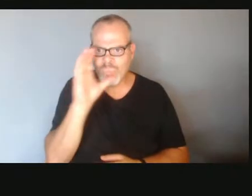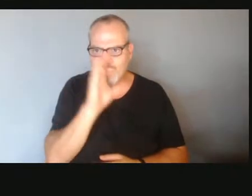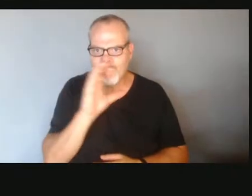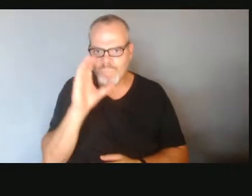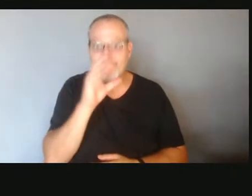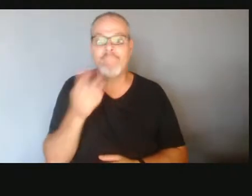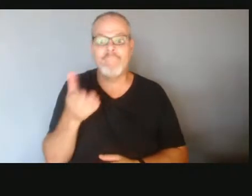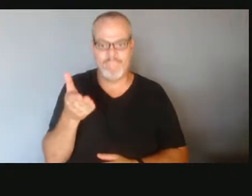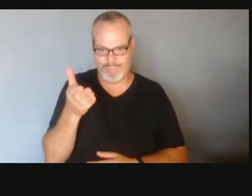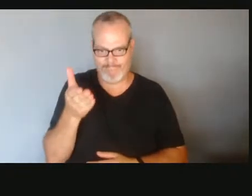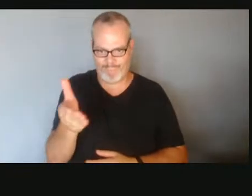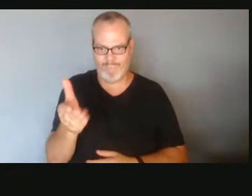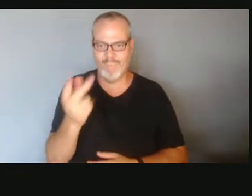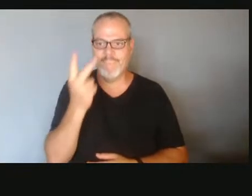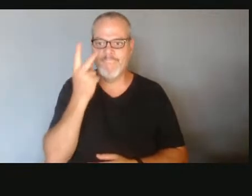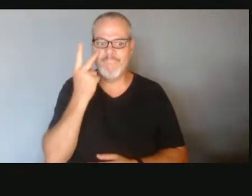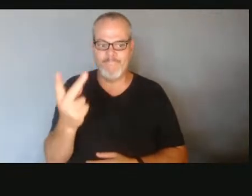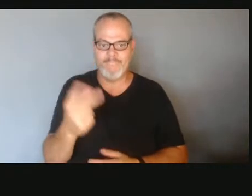There it is.